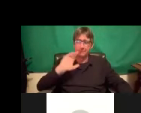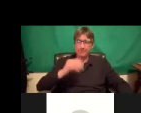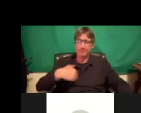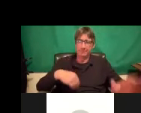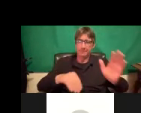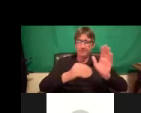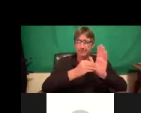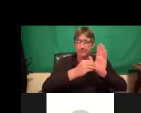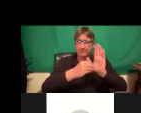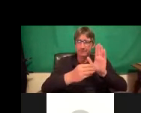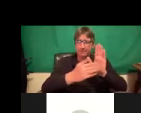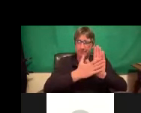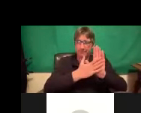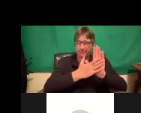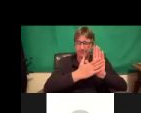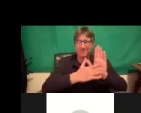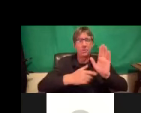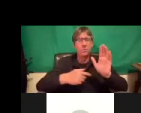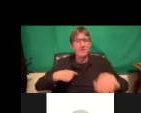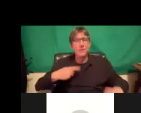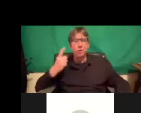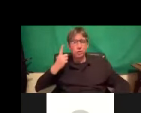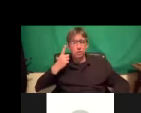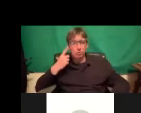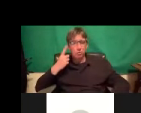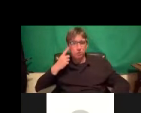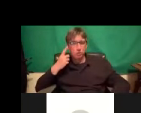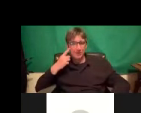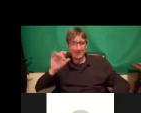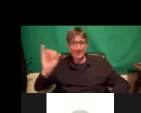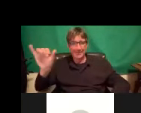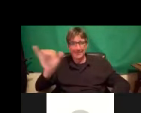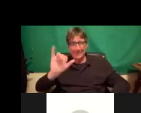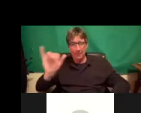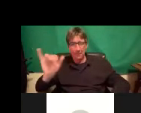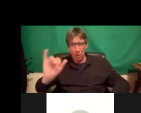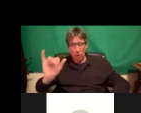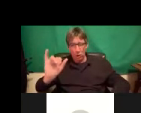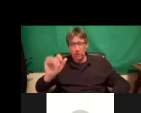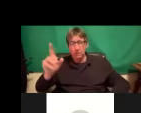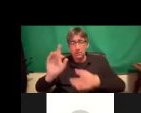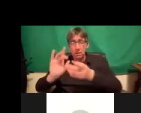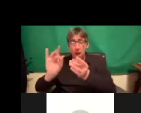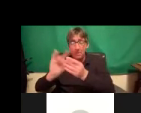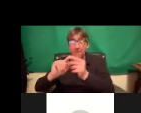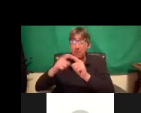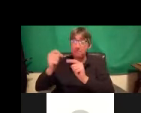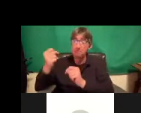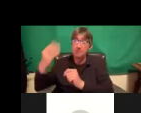other elected officials, and we will continue to monitor that and work with our other with our colleagues over at